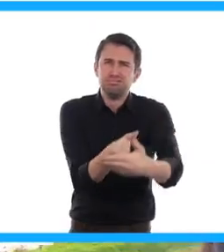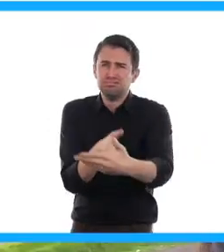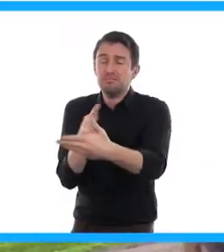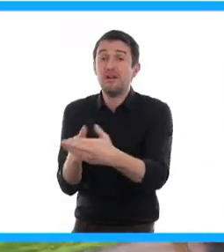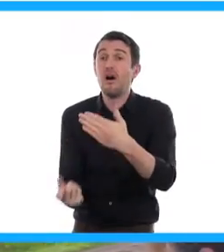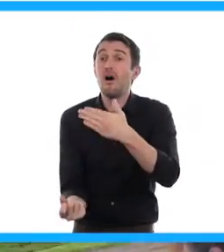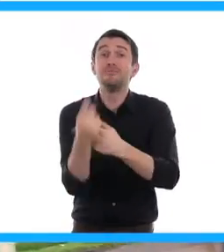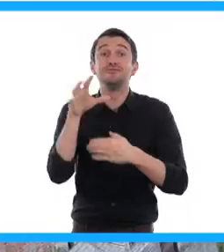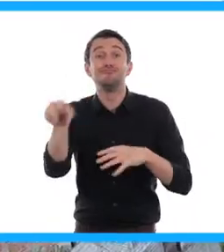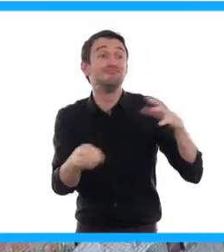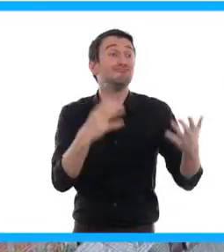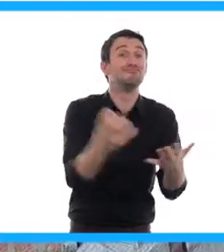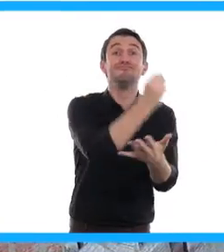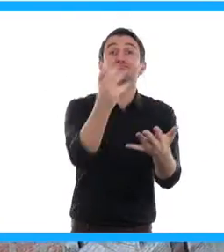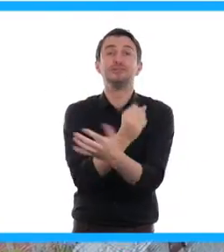of opportunity.